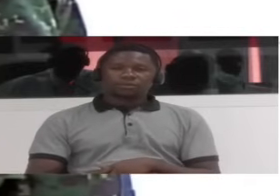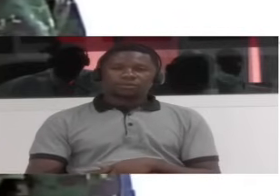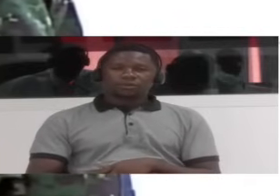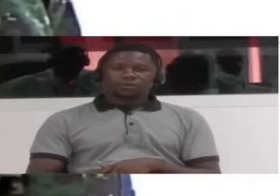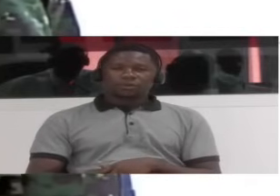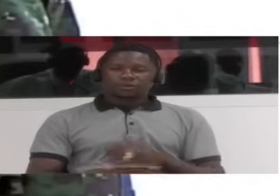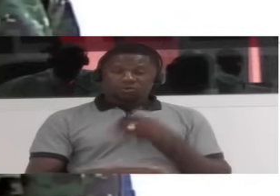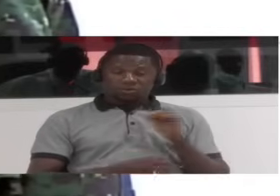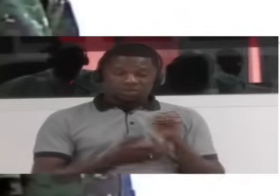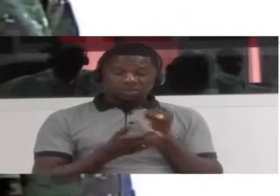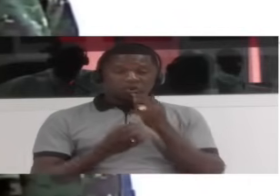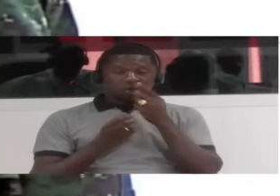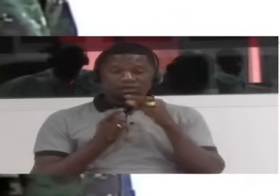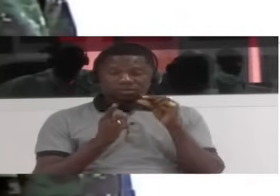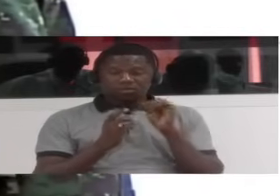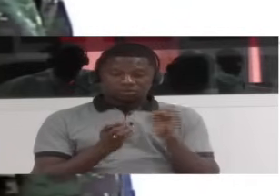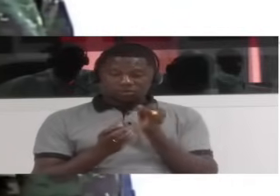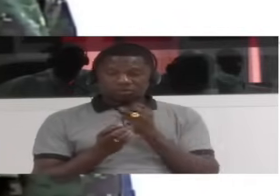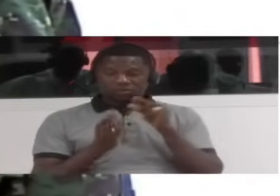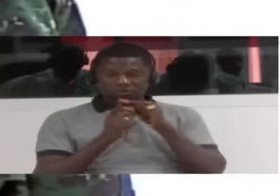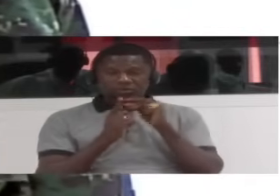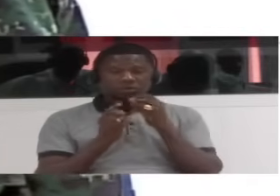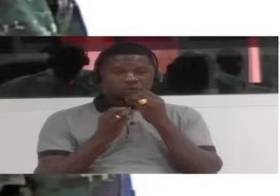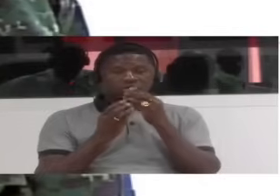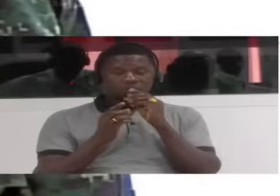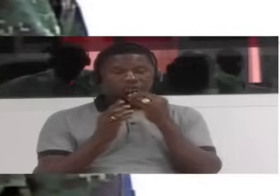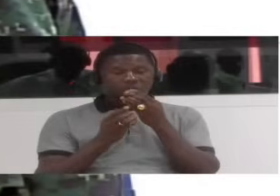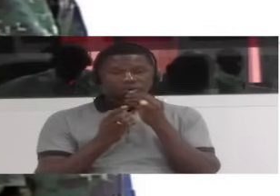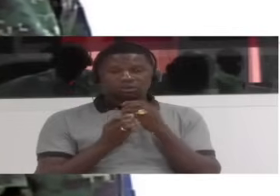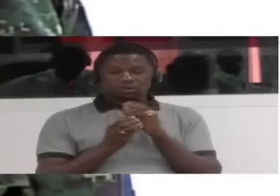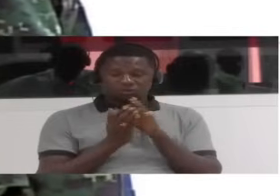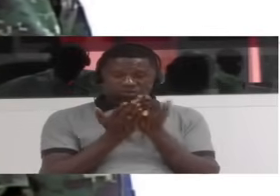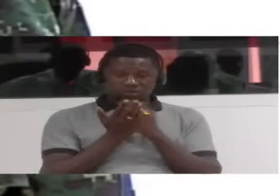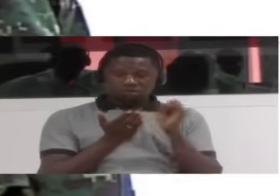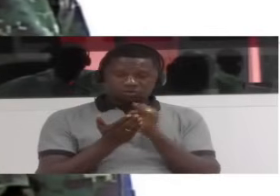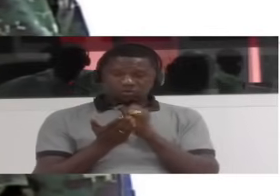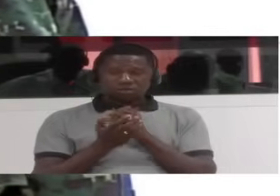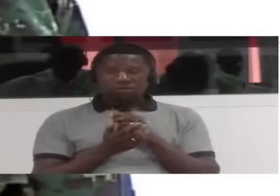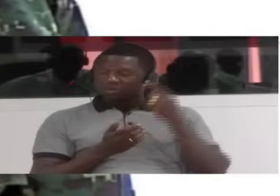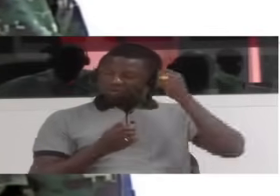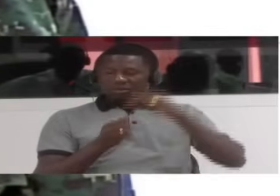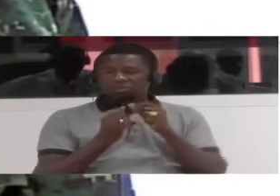He was citing the Holy Quran. There was a verse he was citing in the Holy Quran. I can't remember the verse.